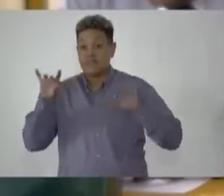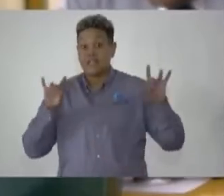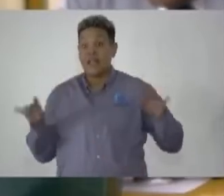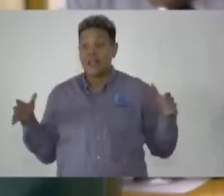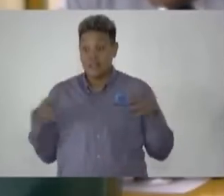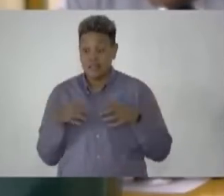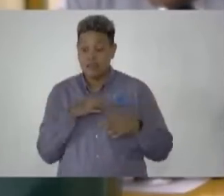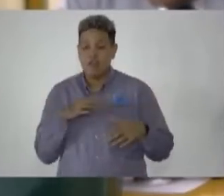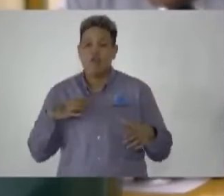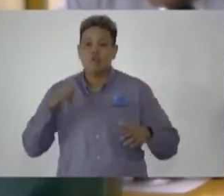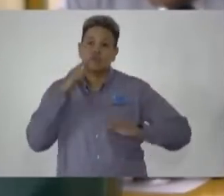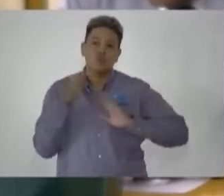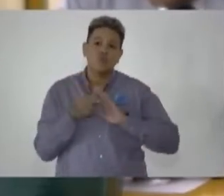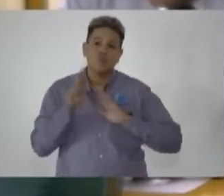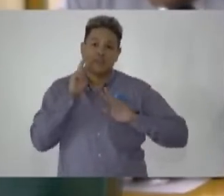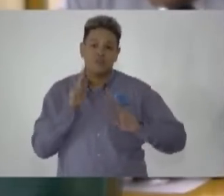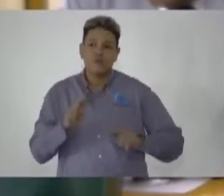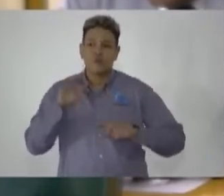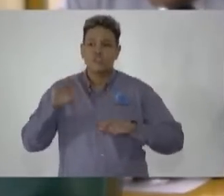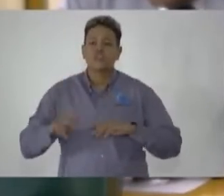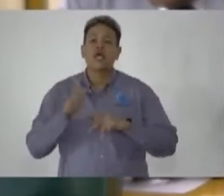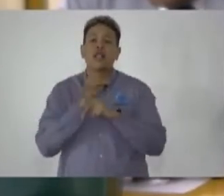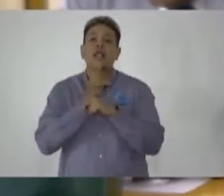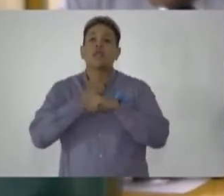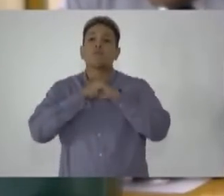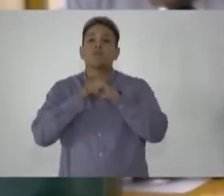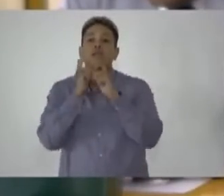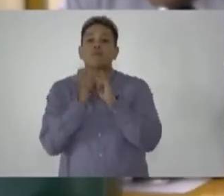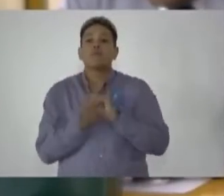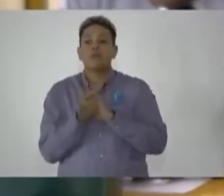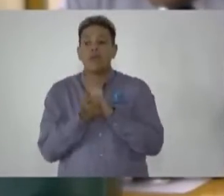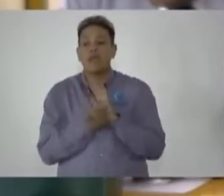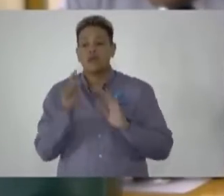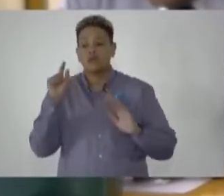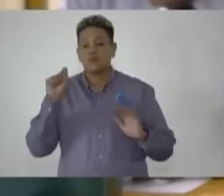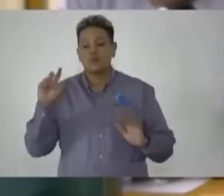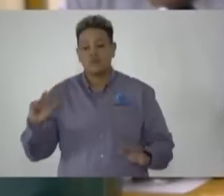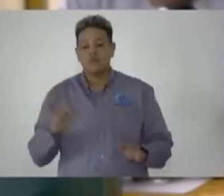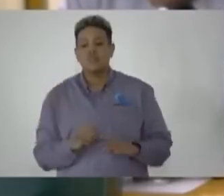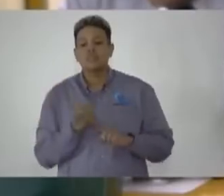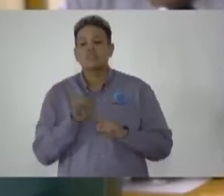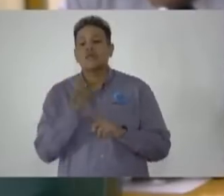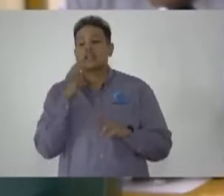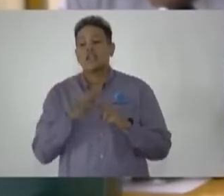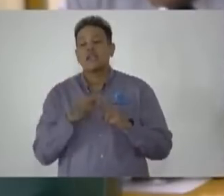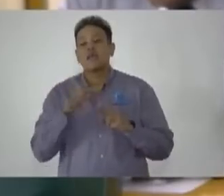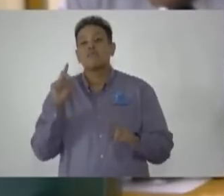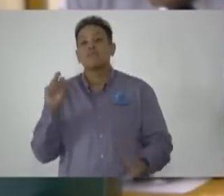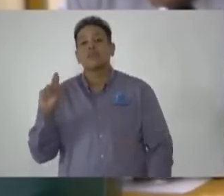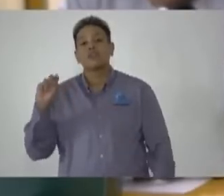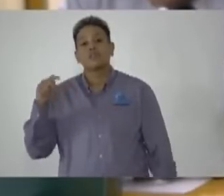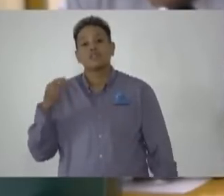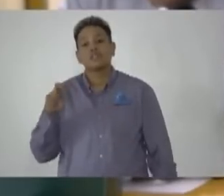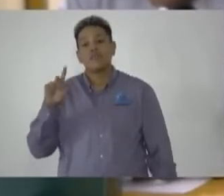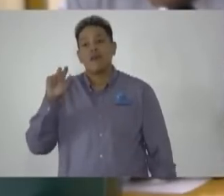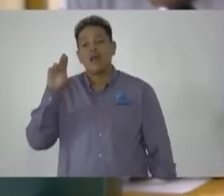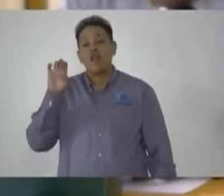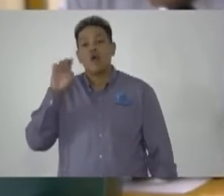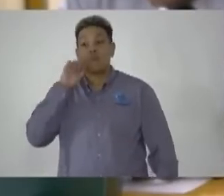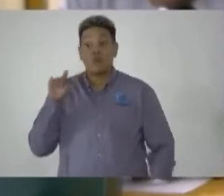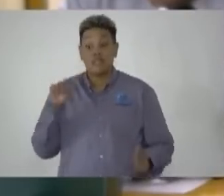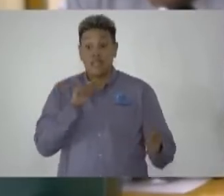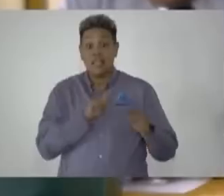select committee to review the Child Care and Protection Amendment Act 2023, that the name Dr. Sapphire Longmore be deleted and the